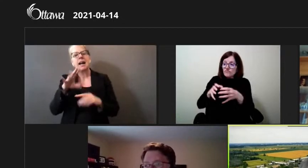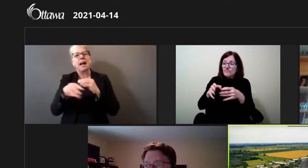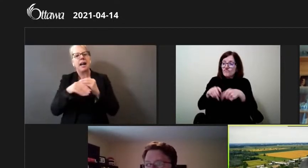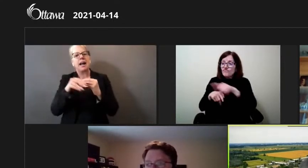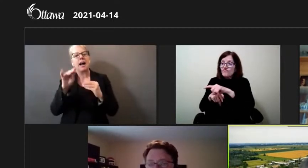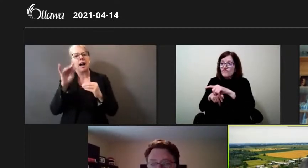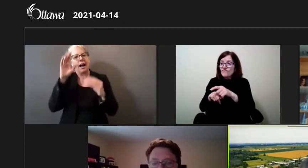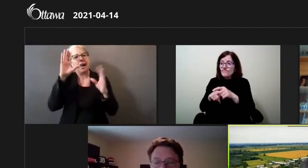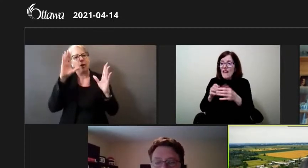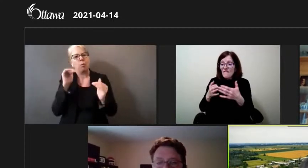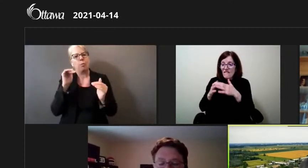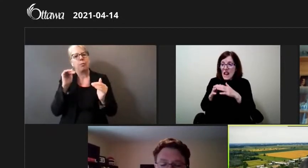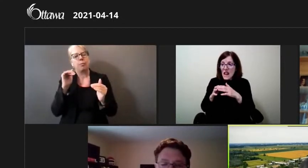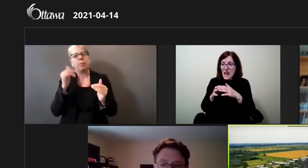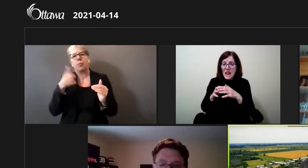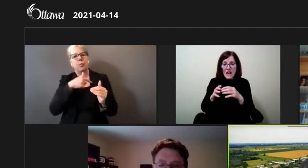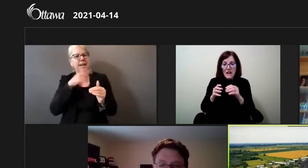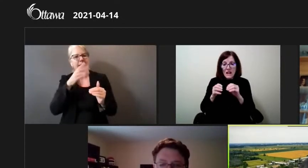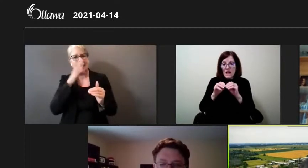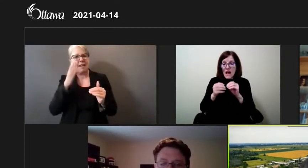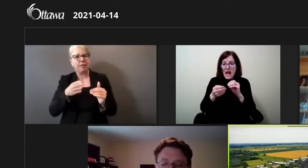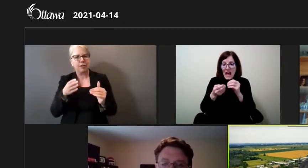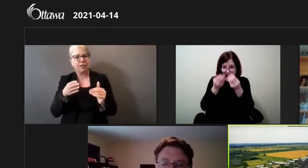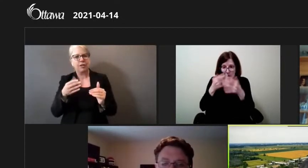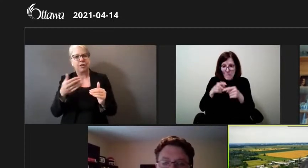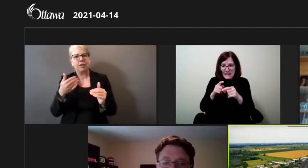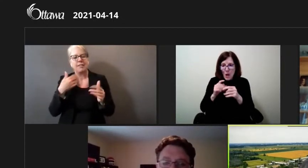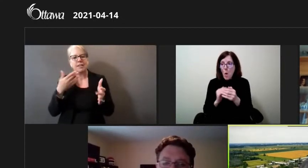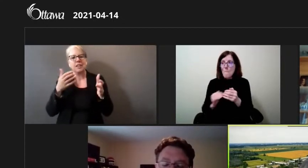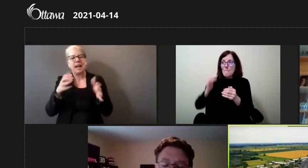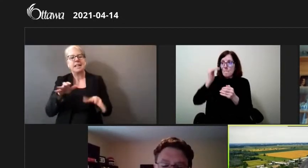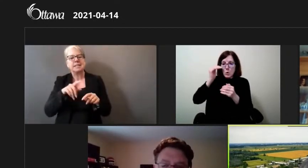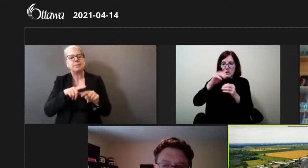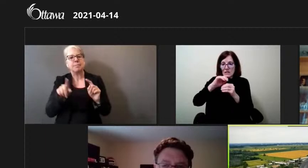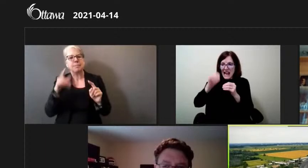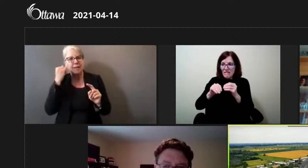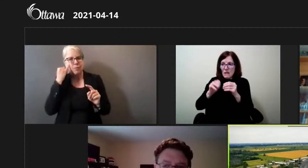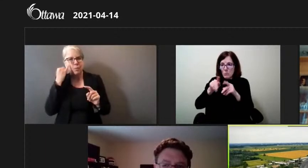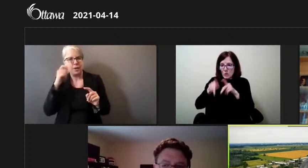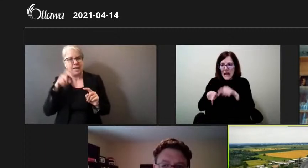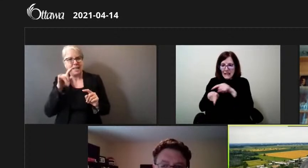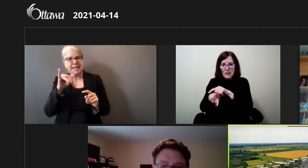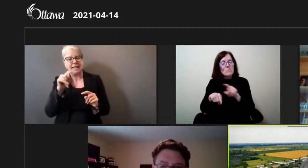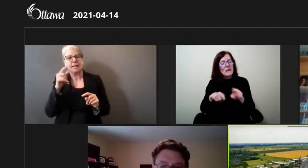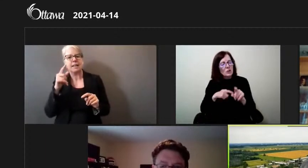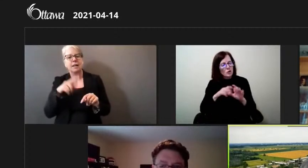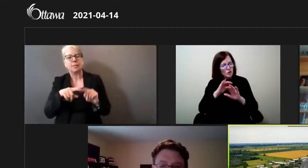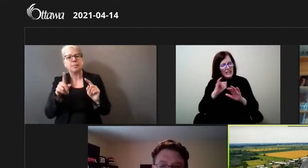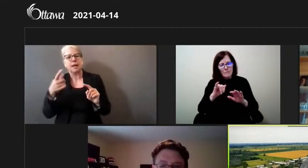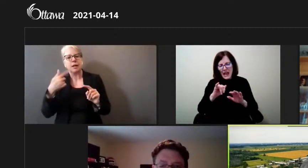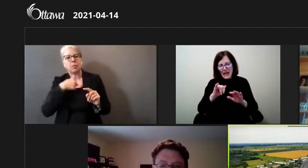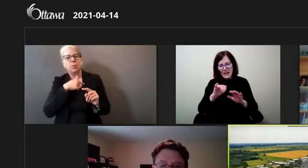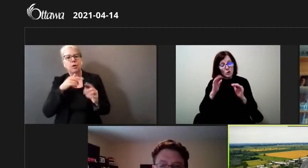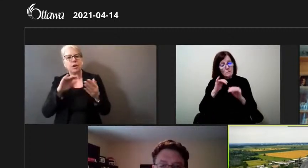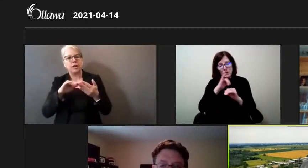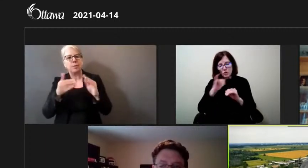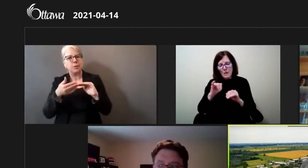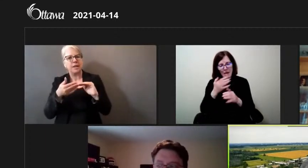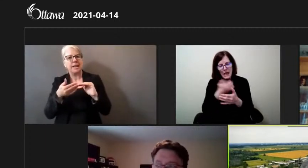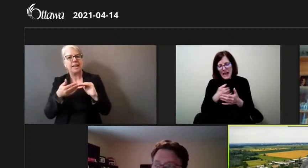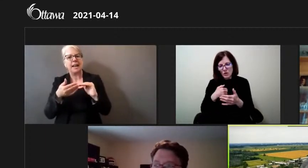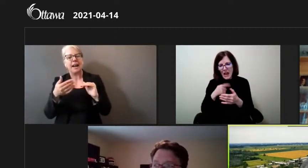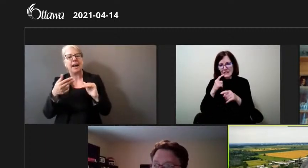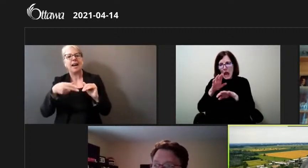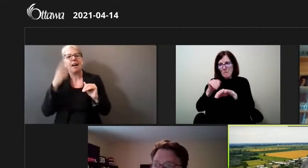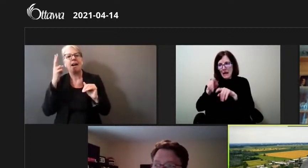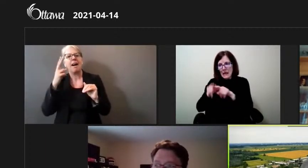I hope that we never have a chance if we need it, because, you know, we're a community that has a high